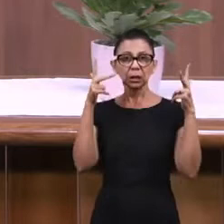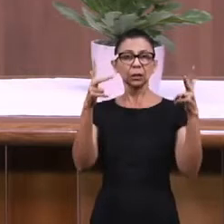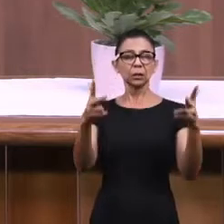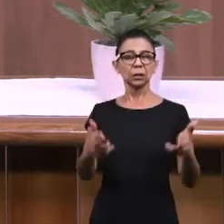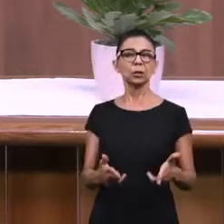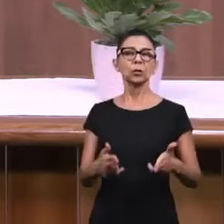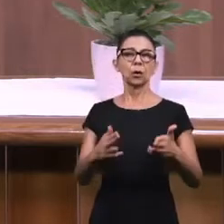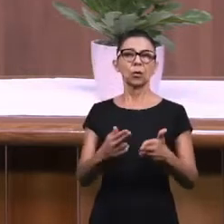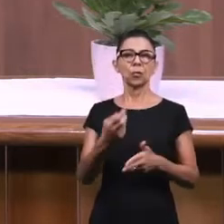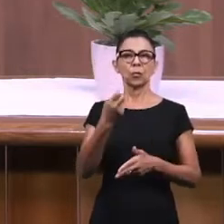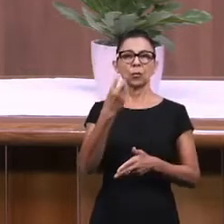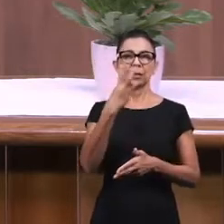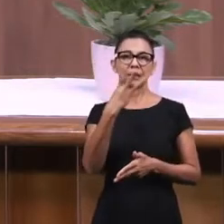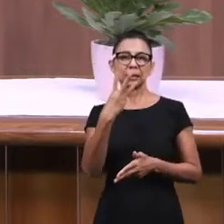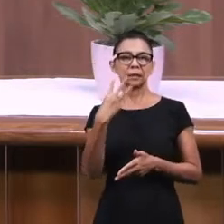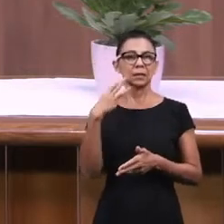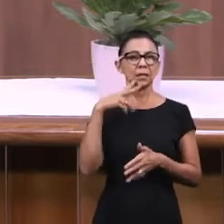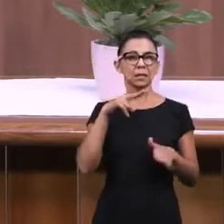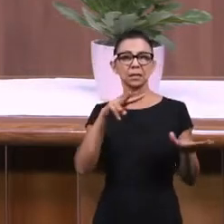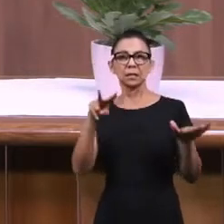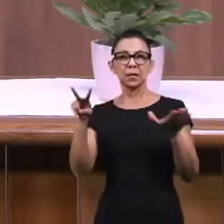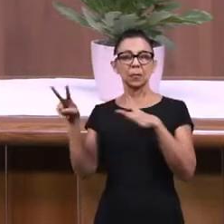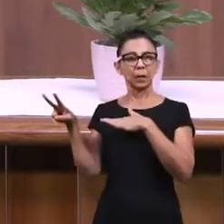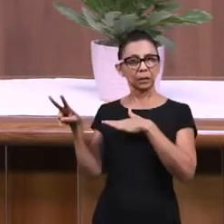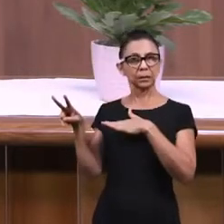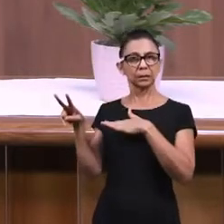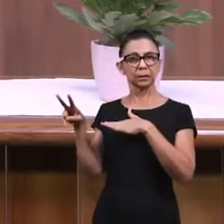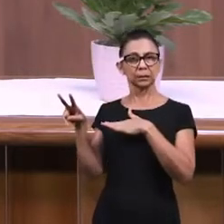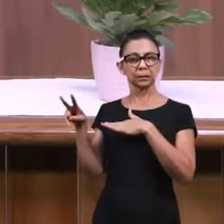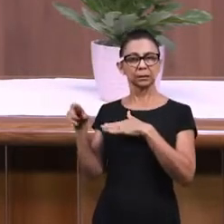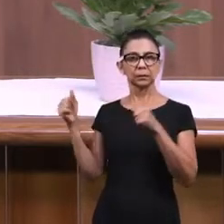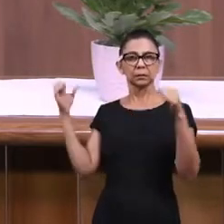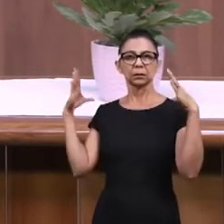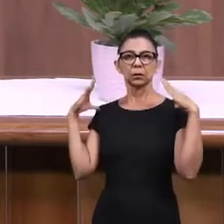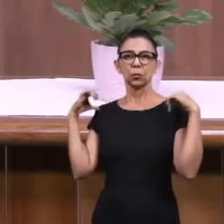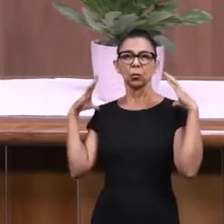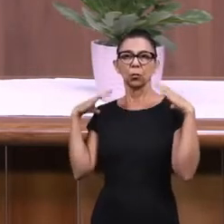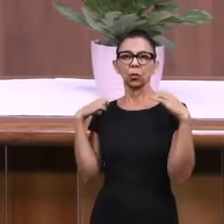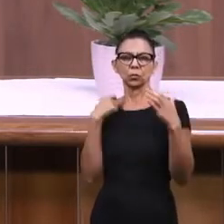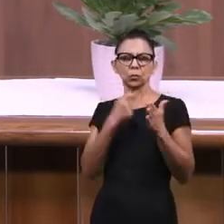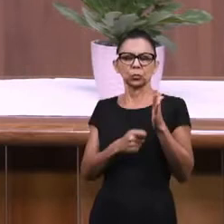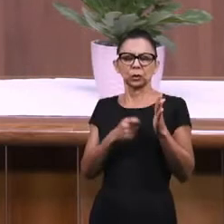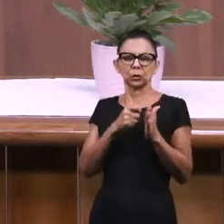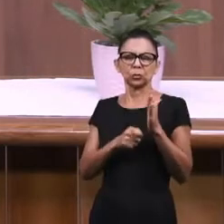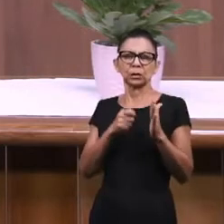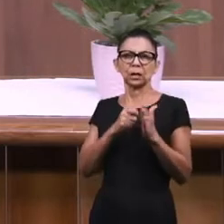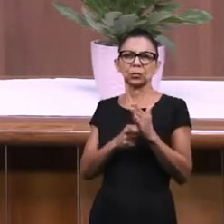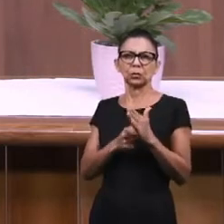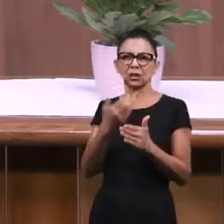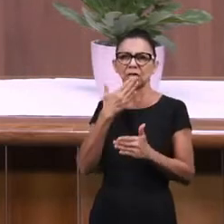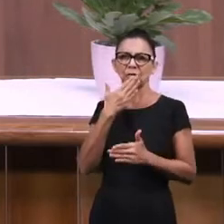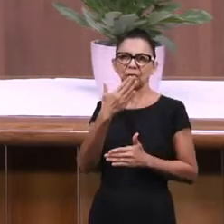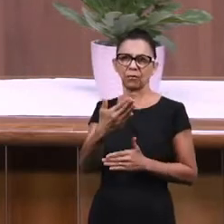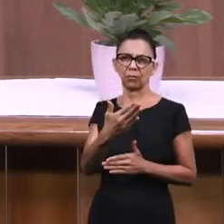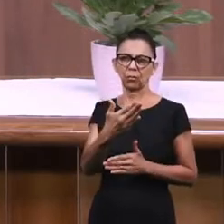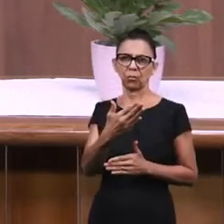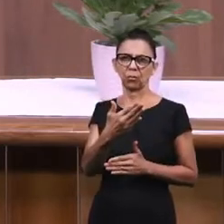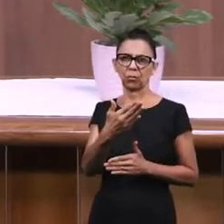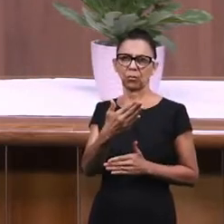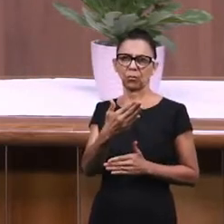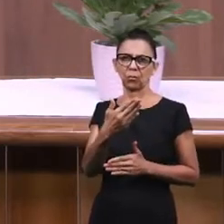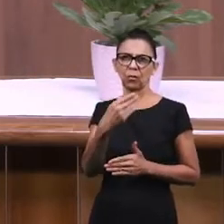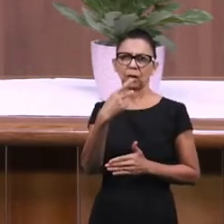days, 21 days where the angel fought for him. Today, an angel is fighting for your life. He is fighting for our